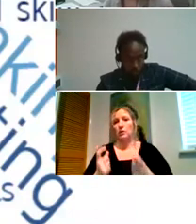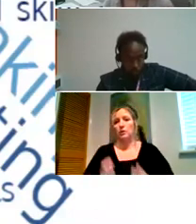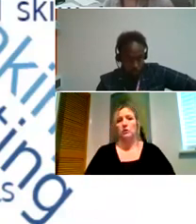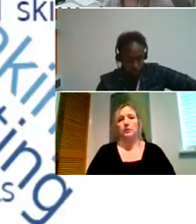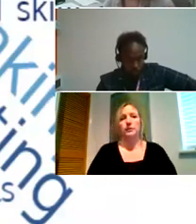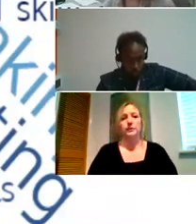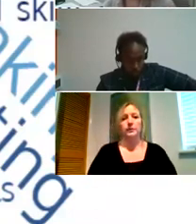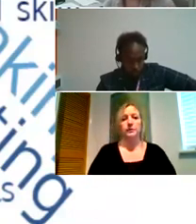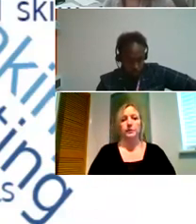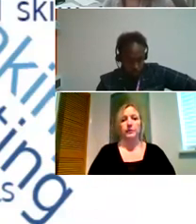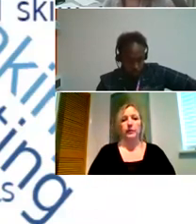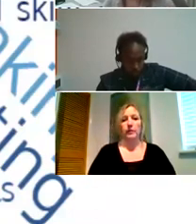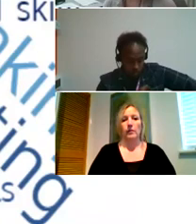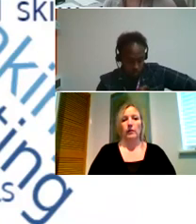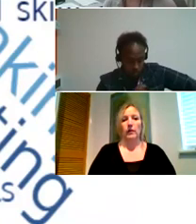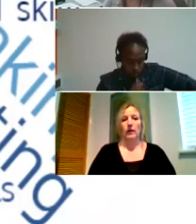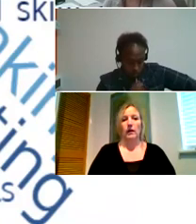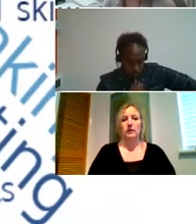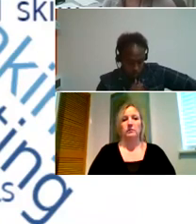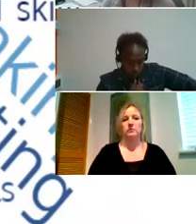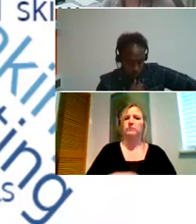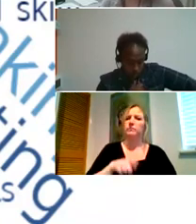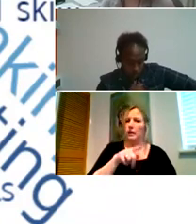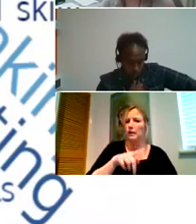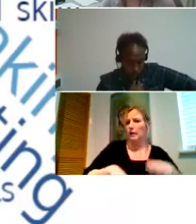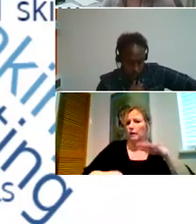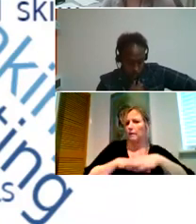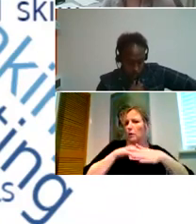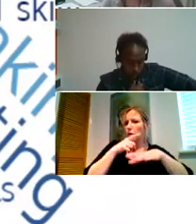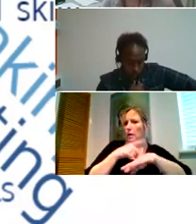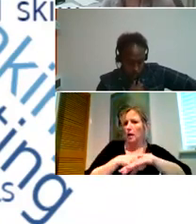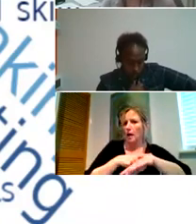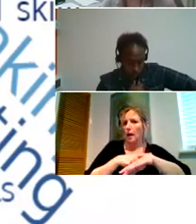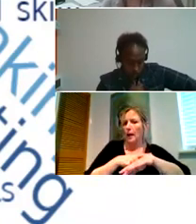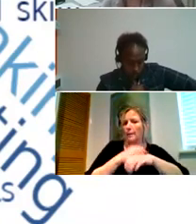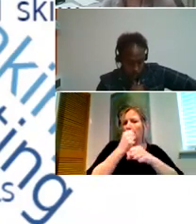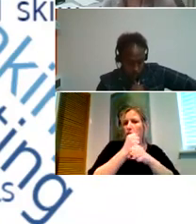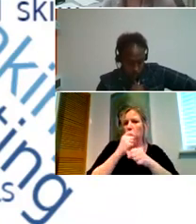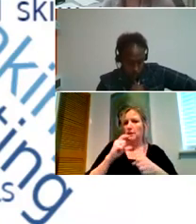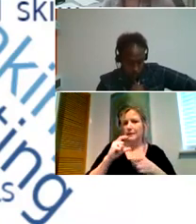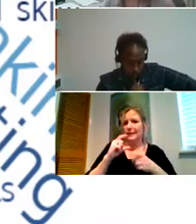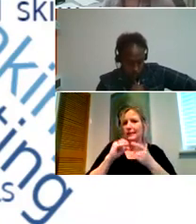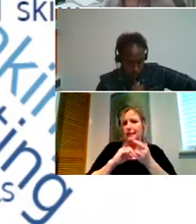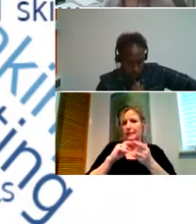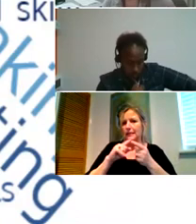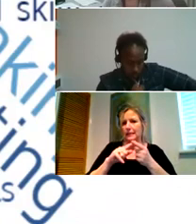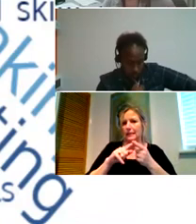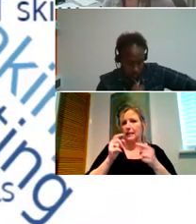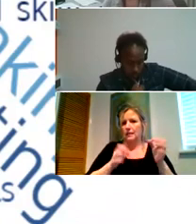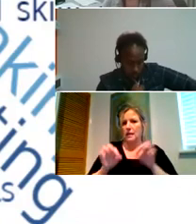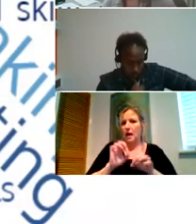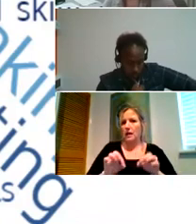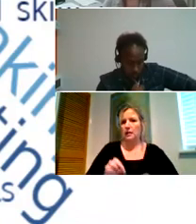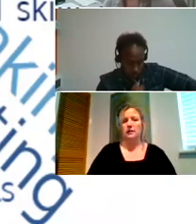We also have a full-time GCSE science package, again for 16 to 19 years old,